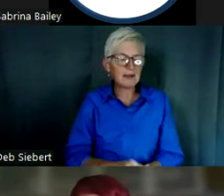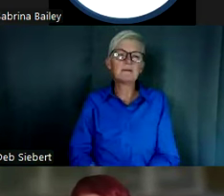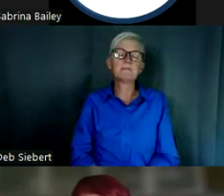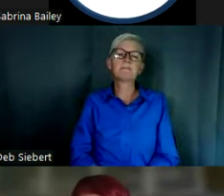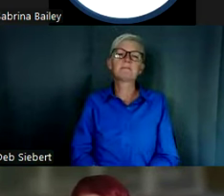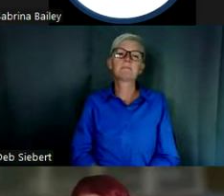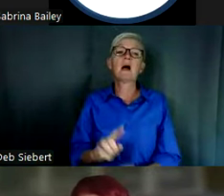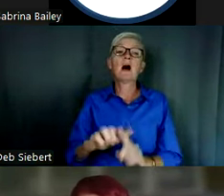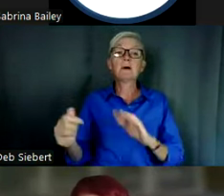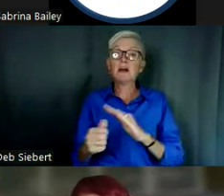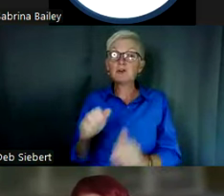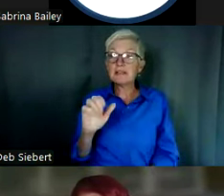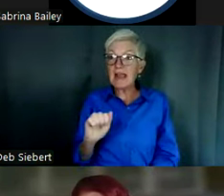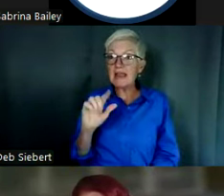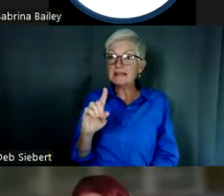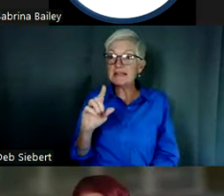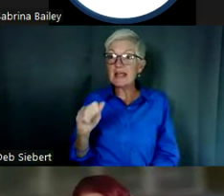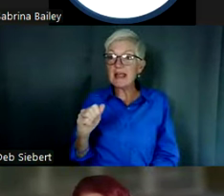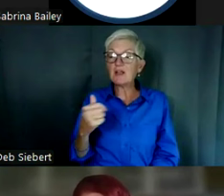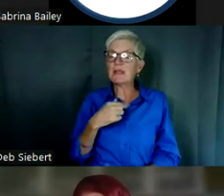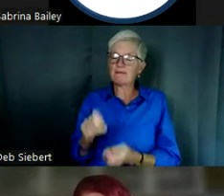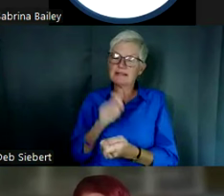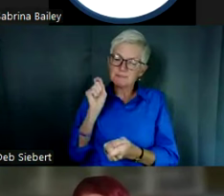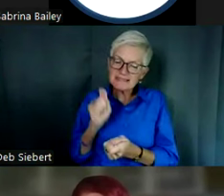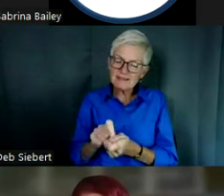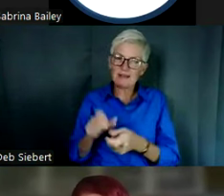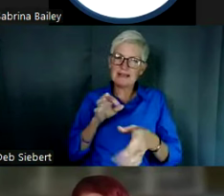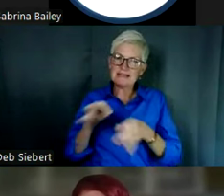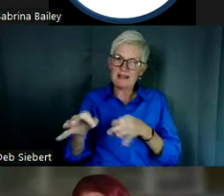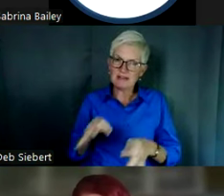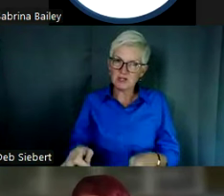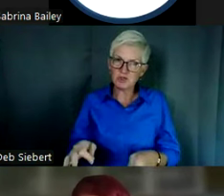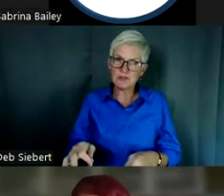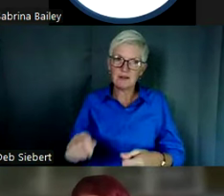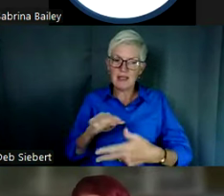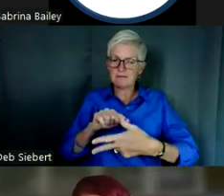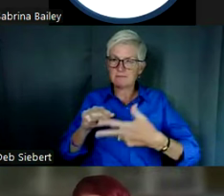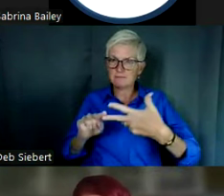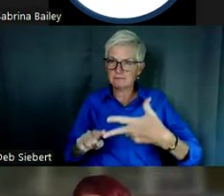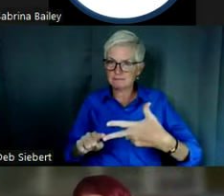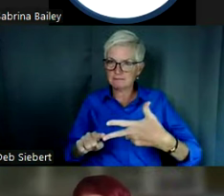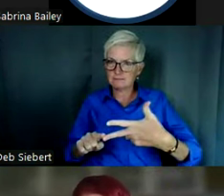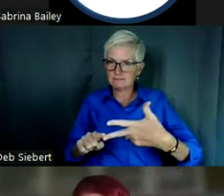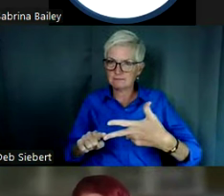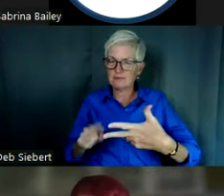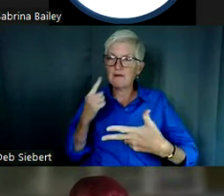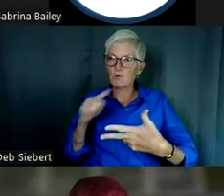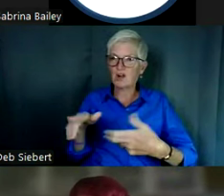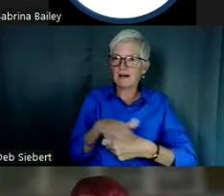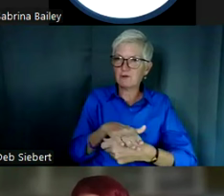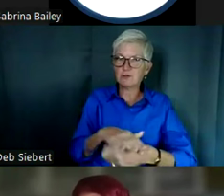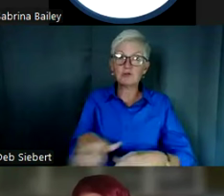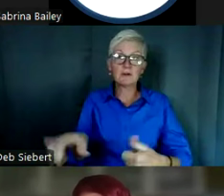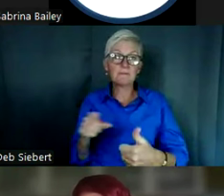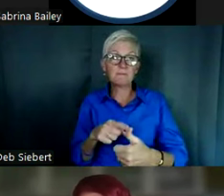under the ADA, we have a very specific definition of disability, and it's three-pronged as far as coverage goes. First is